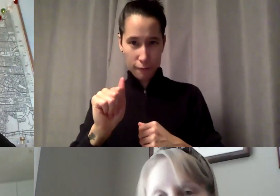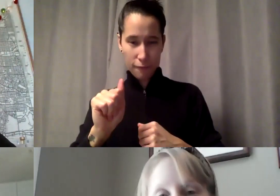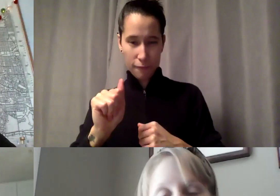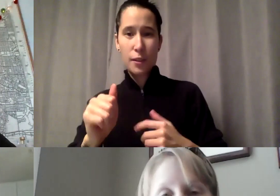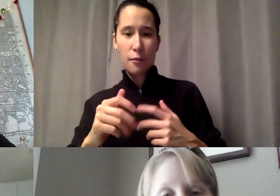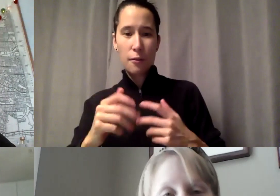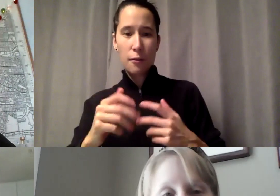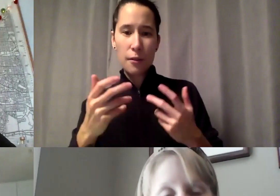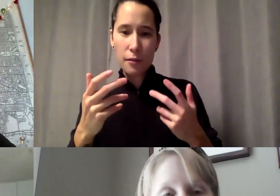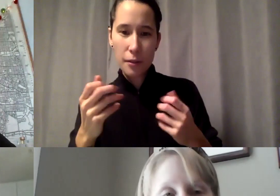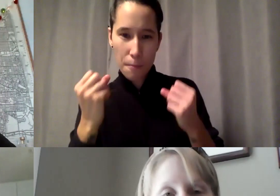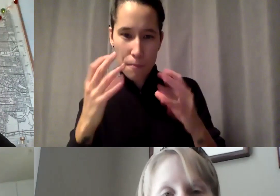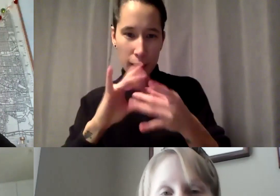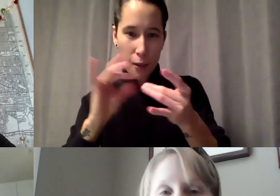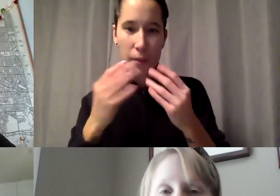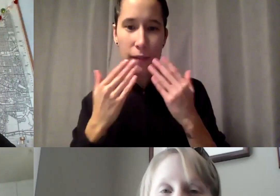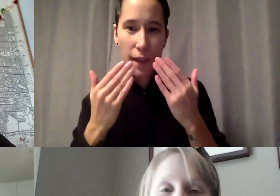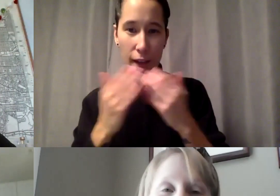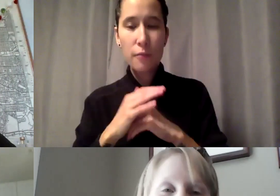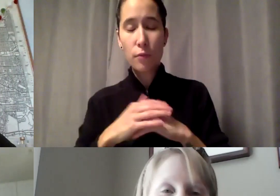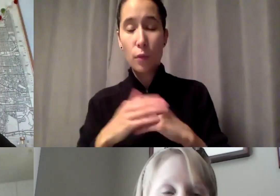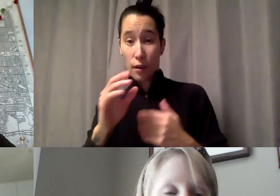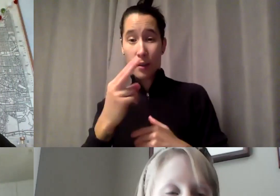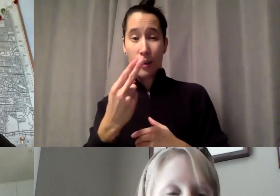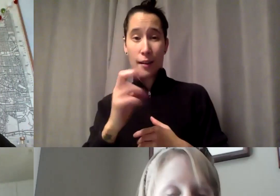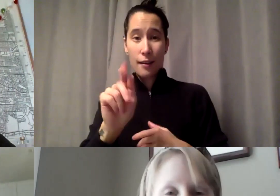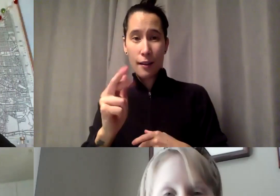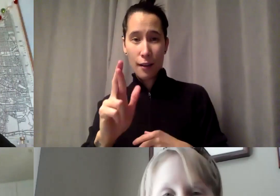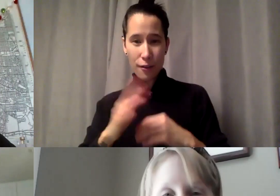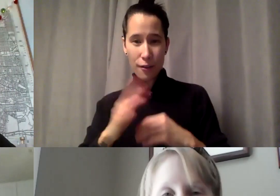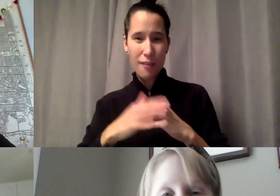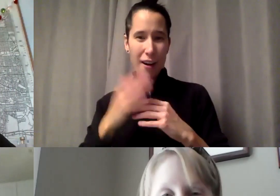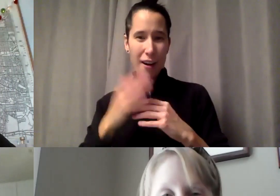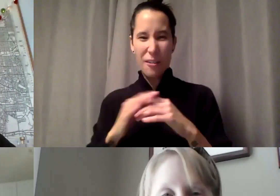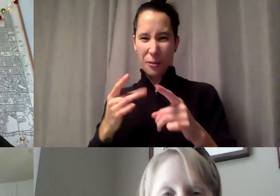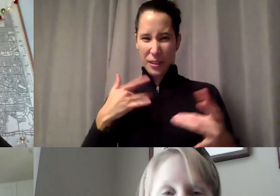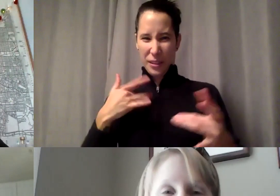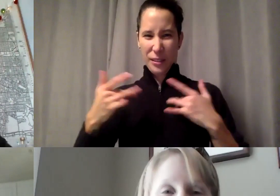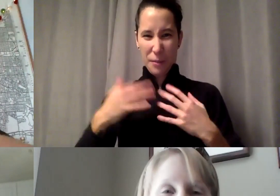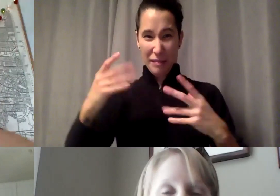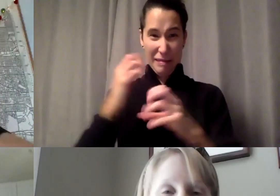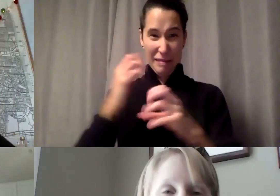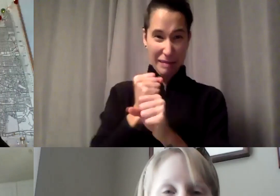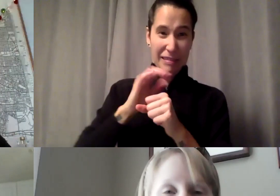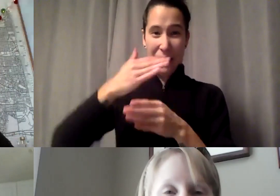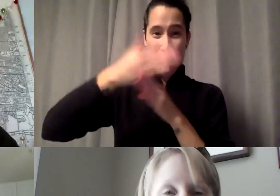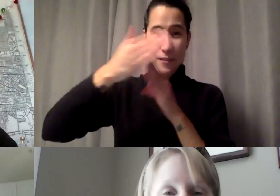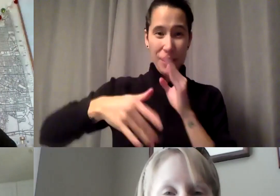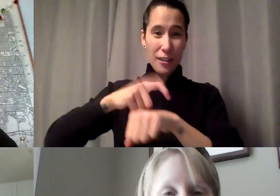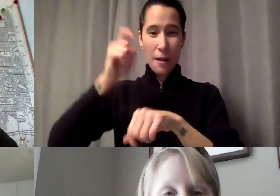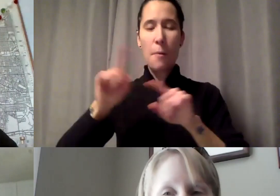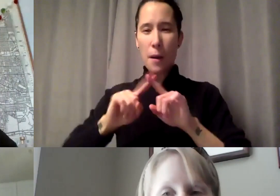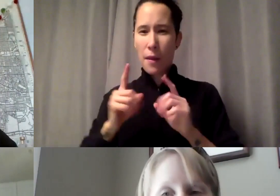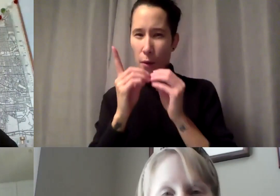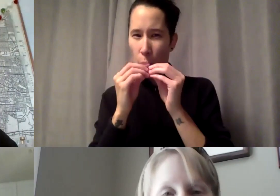how complex it is. Go ahead, Heather. Sorry, I know you are really concerned about wrapping up on time, but I do think there is one other question